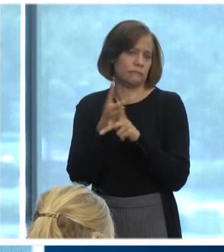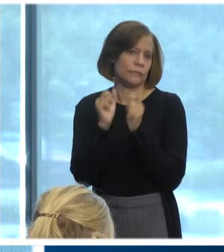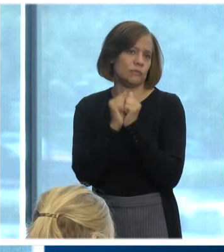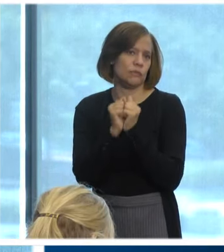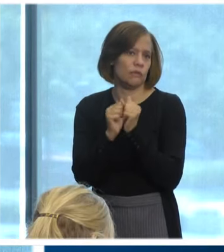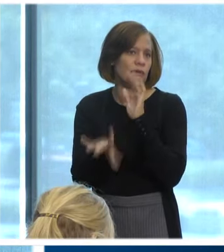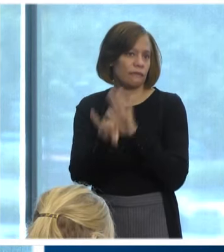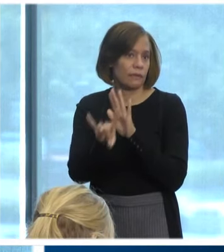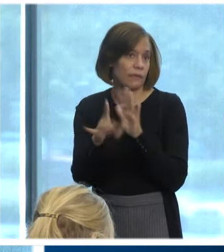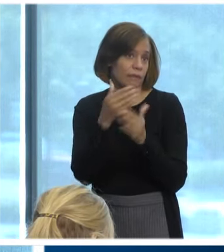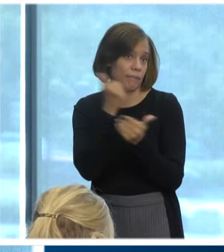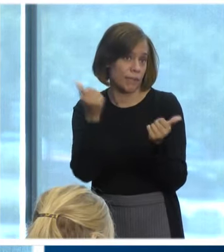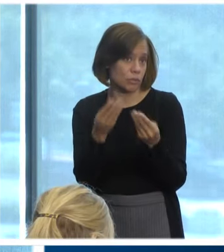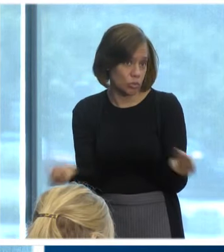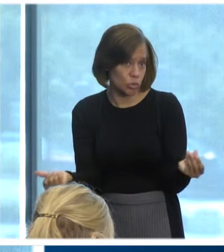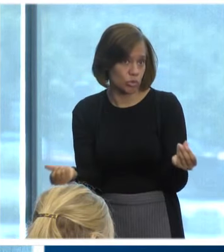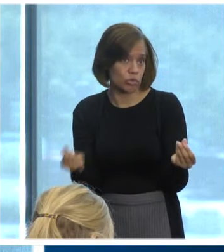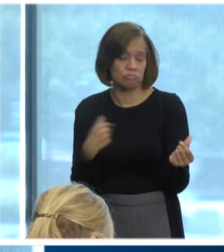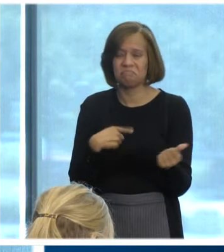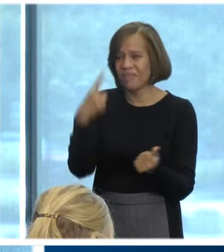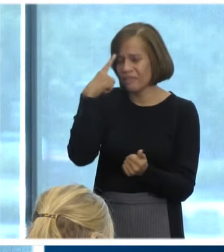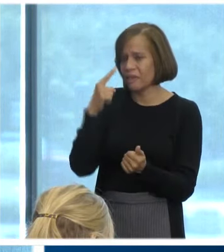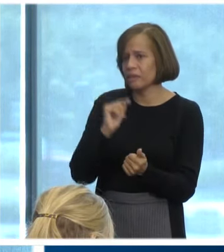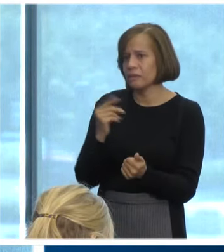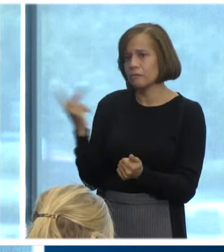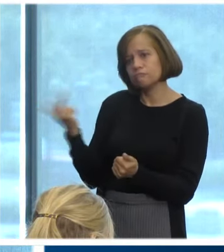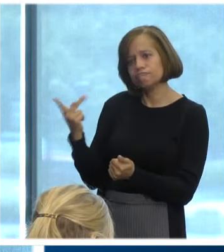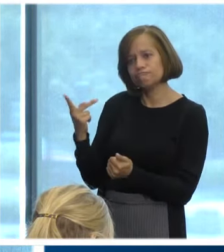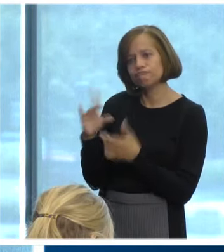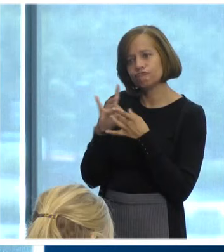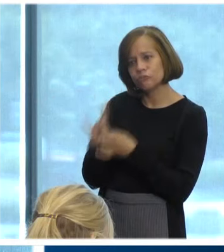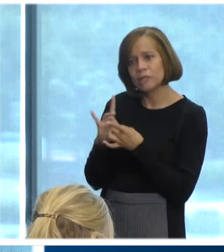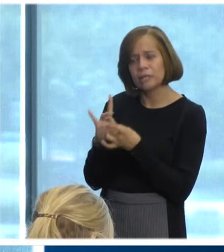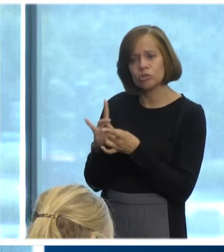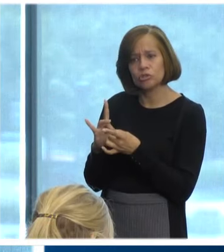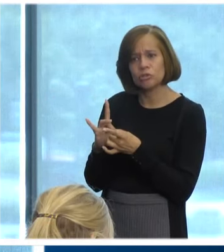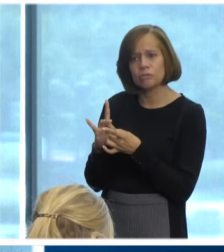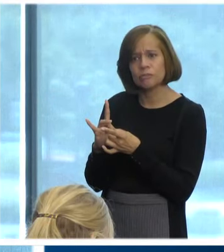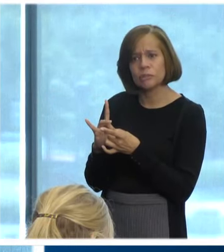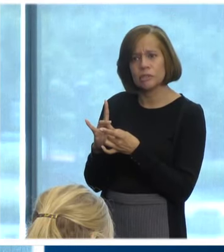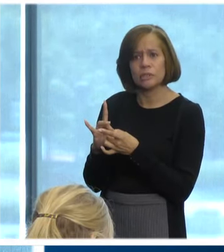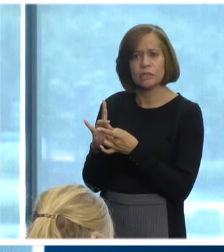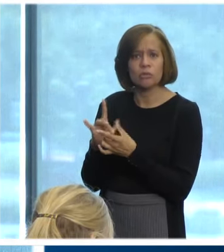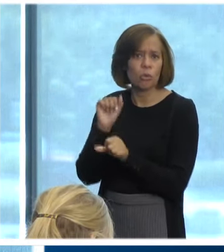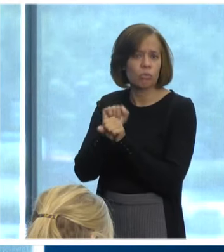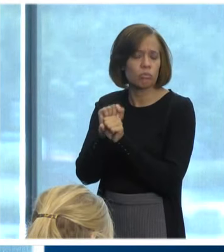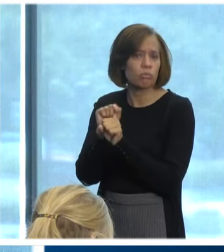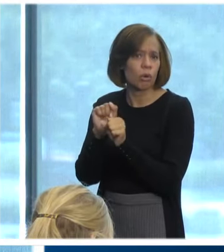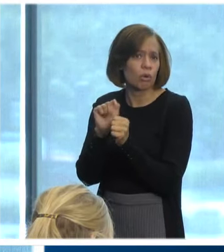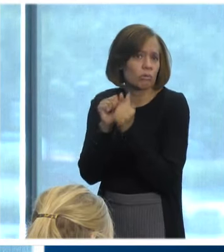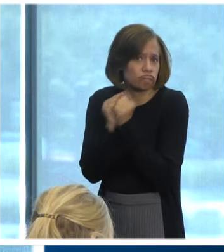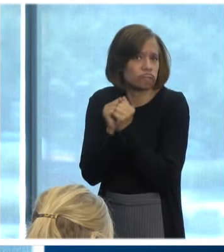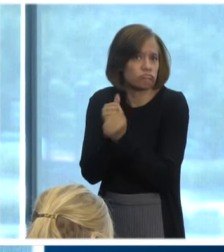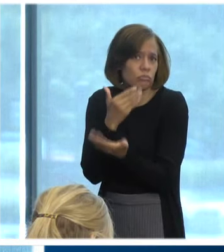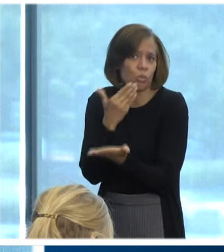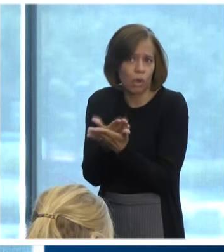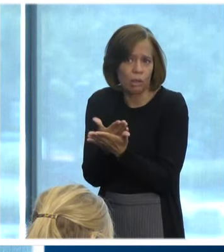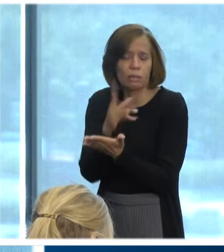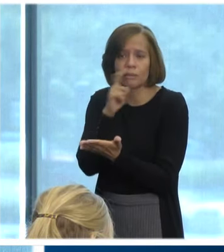solution and outcome. So I think that relationship is very complementary, because we do have